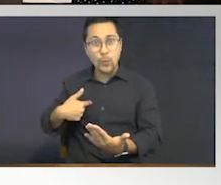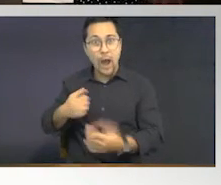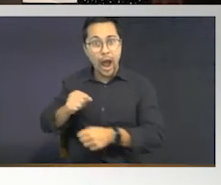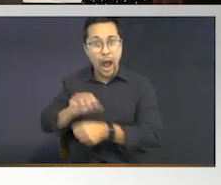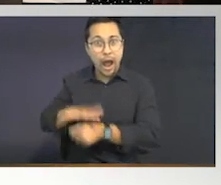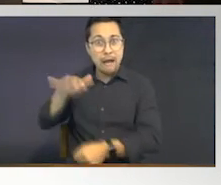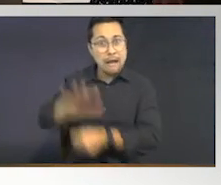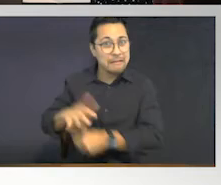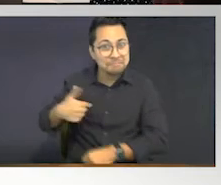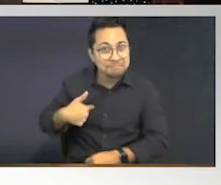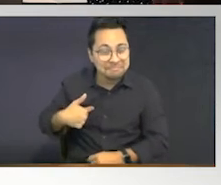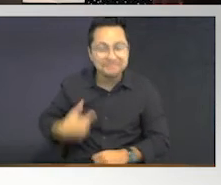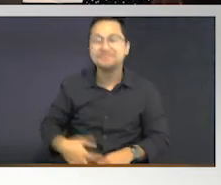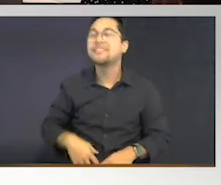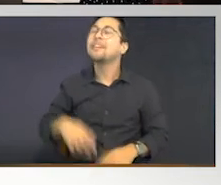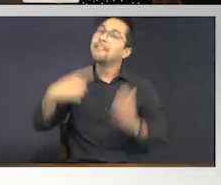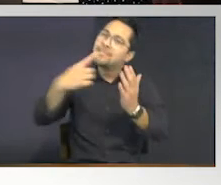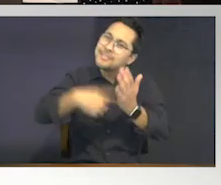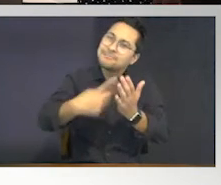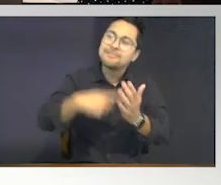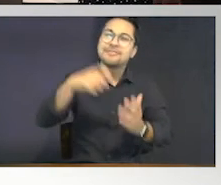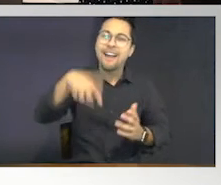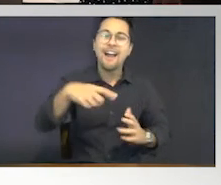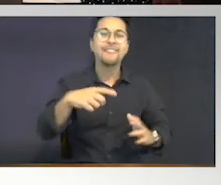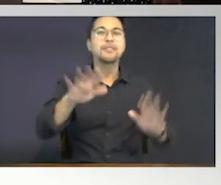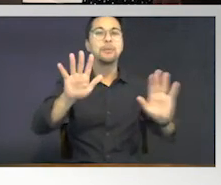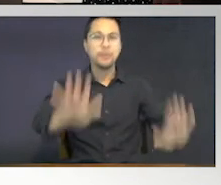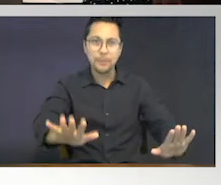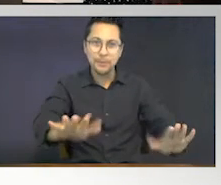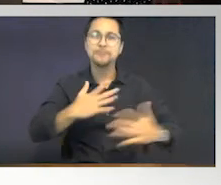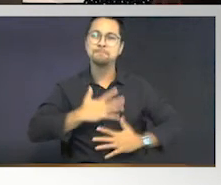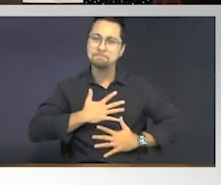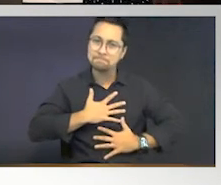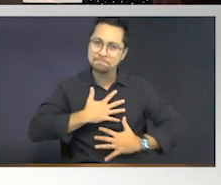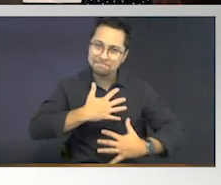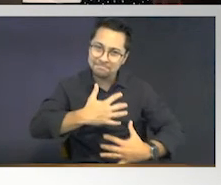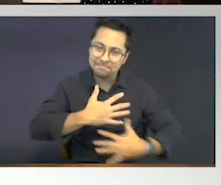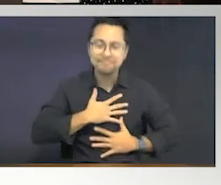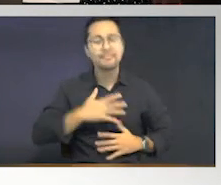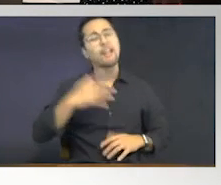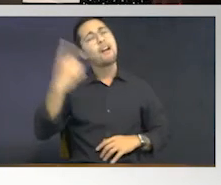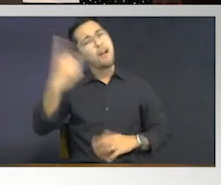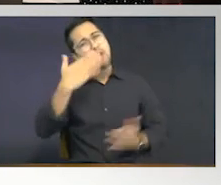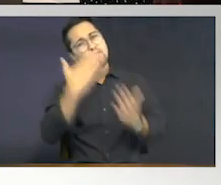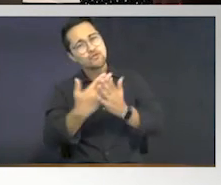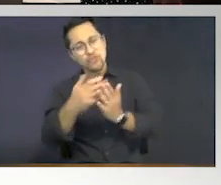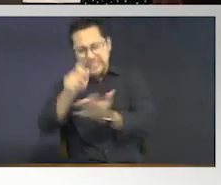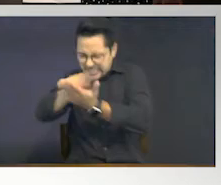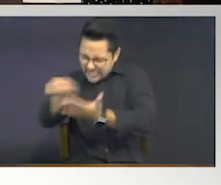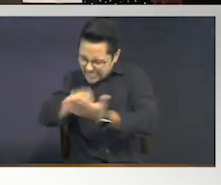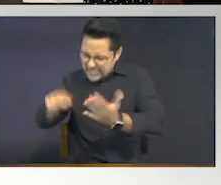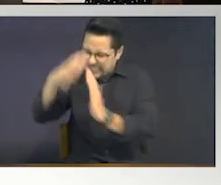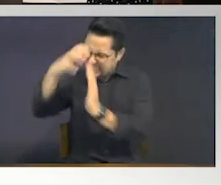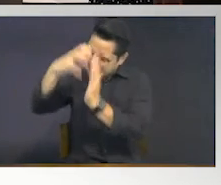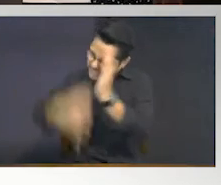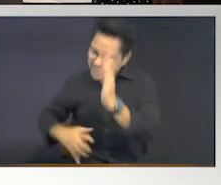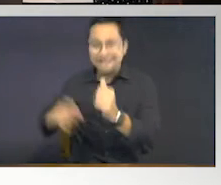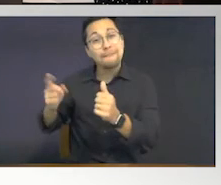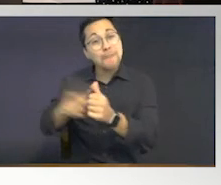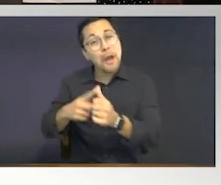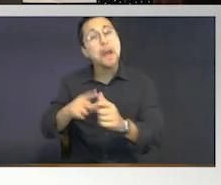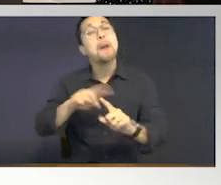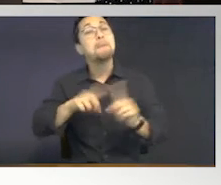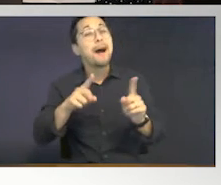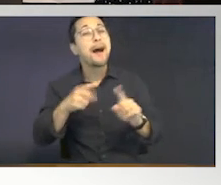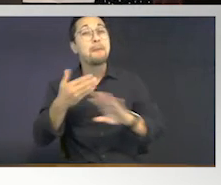that we have to take a deep breath, right, before we, it's always good to write the things out, maybe, and get that out, but then maybe read